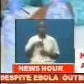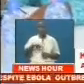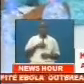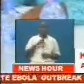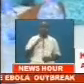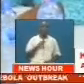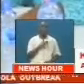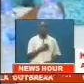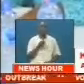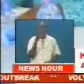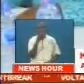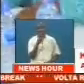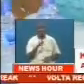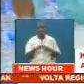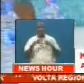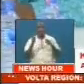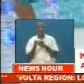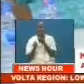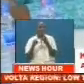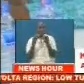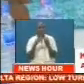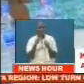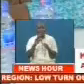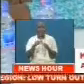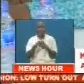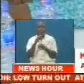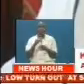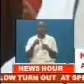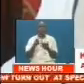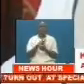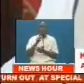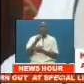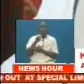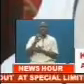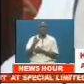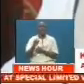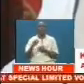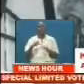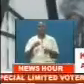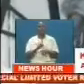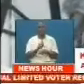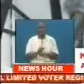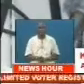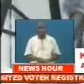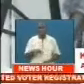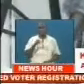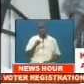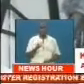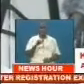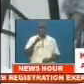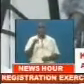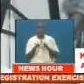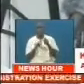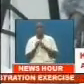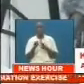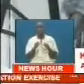Parliamentary Select Committee on Energy were briefed on the operations of the Ghana Atomic Energy Commission. Professor J.J. Fletcher